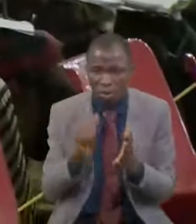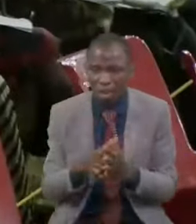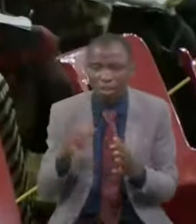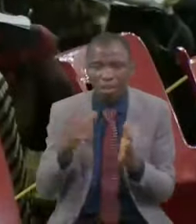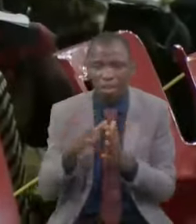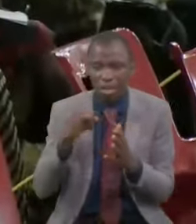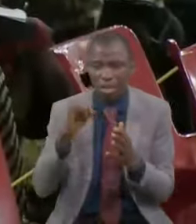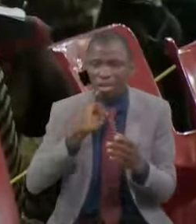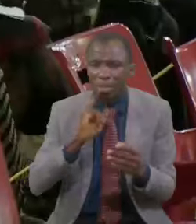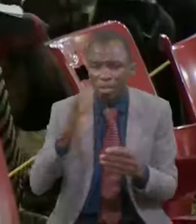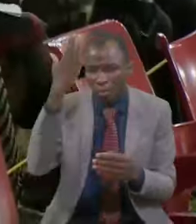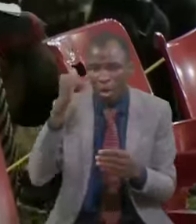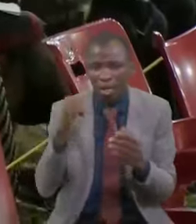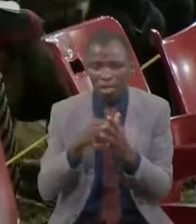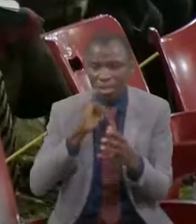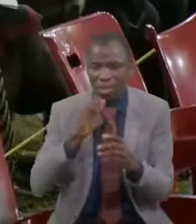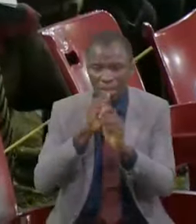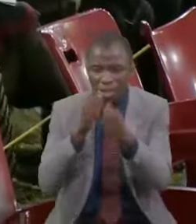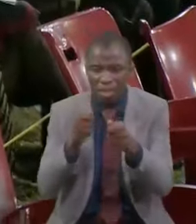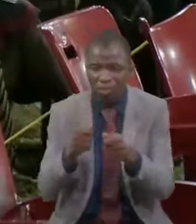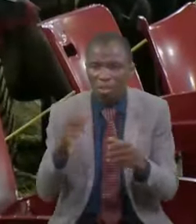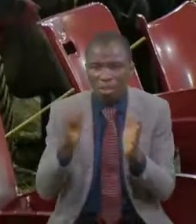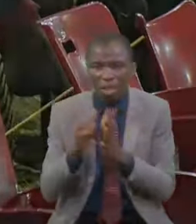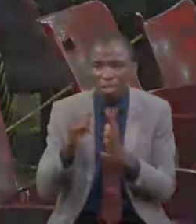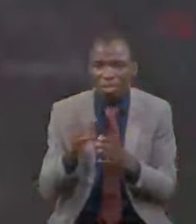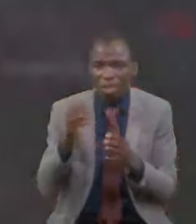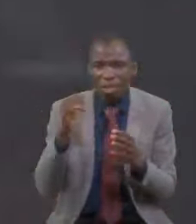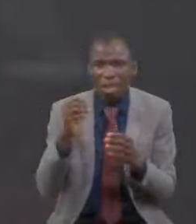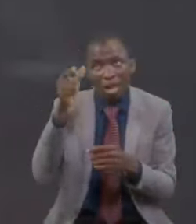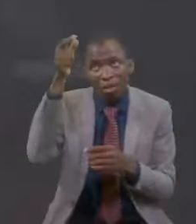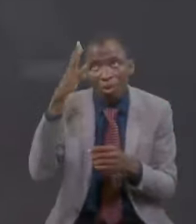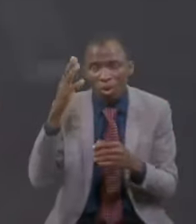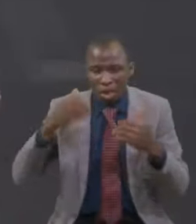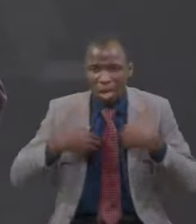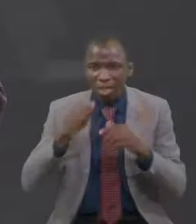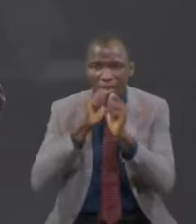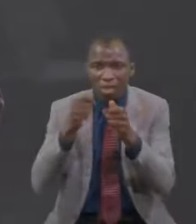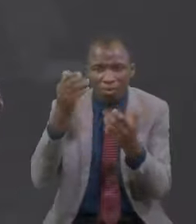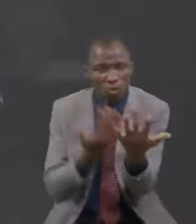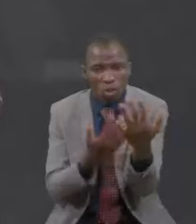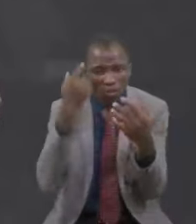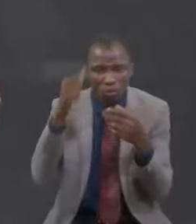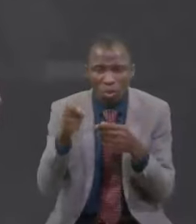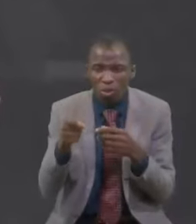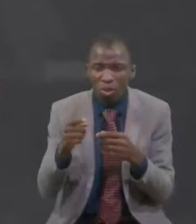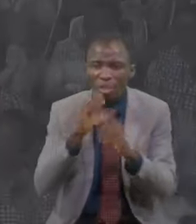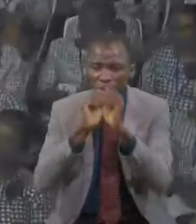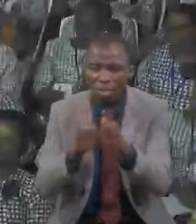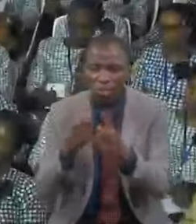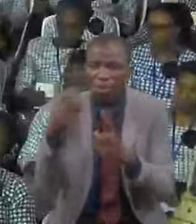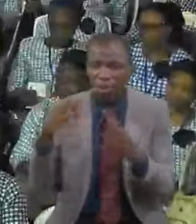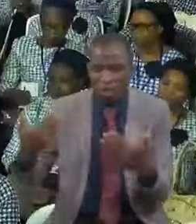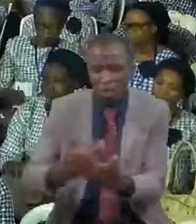And God has a gift waiting for you. The gift of a new life.